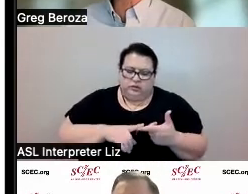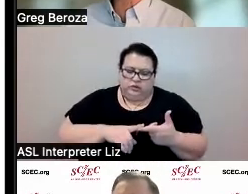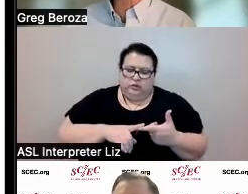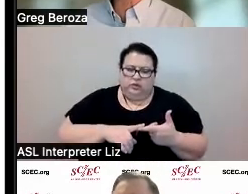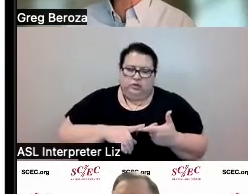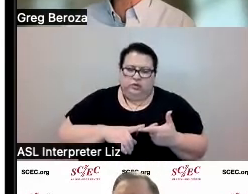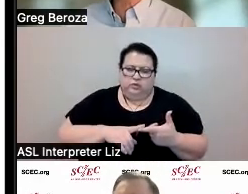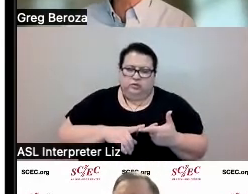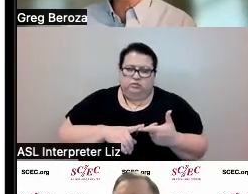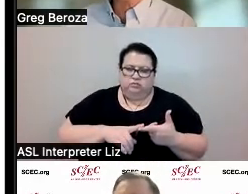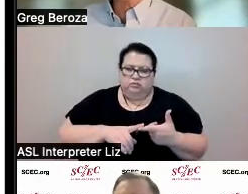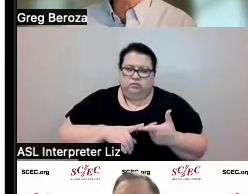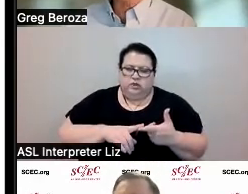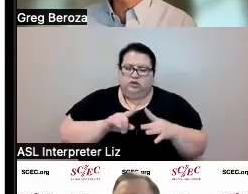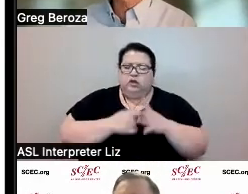with a comment.